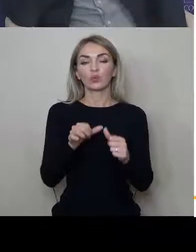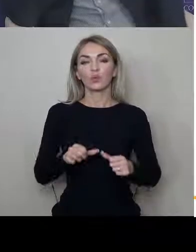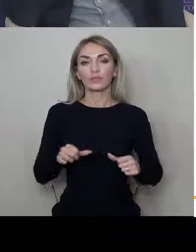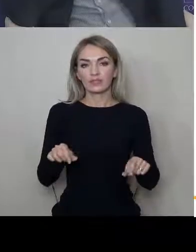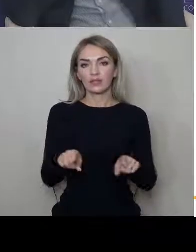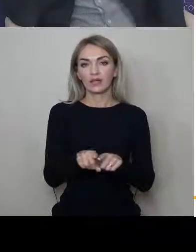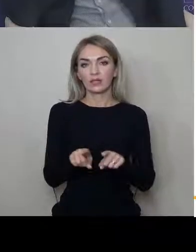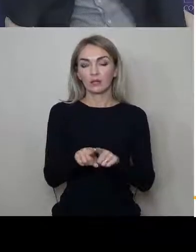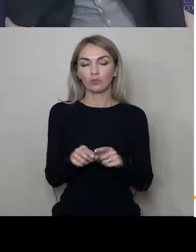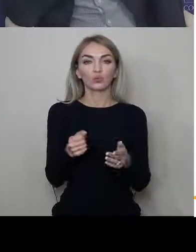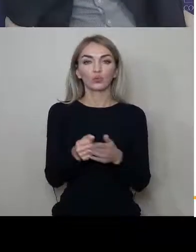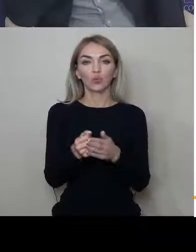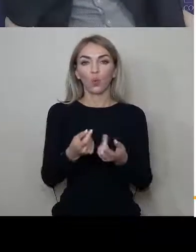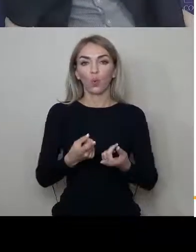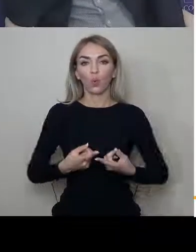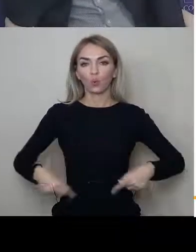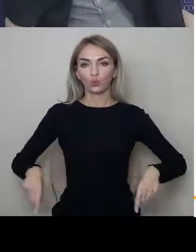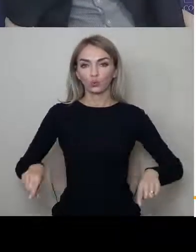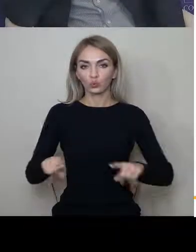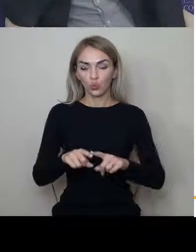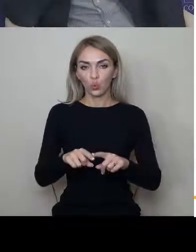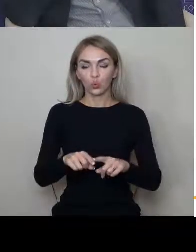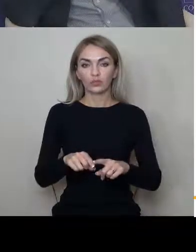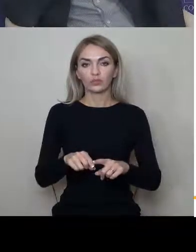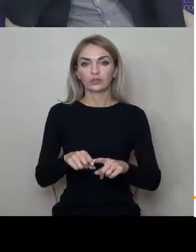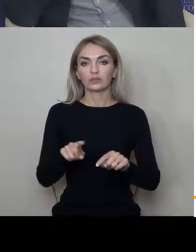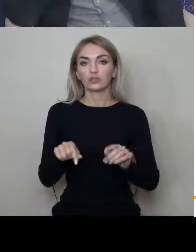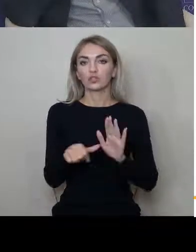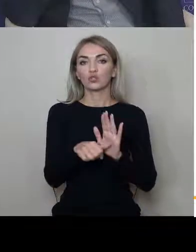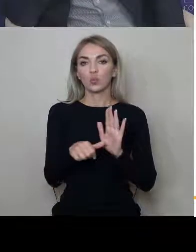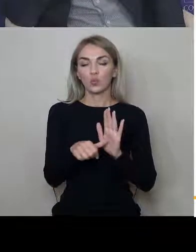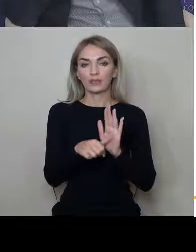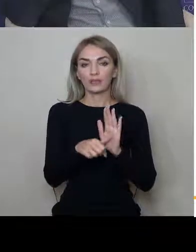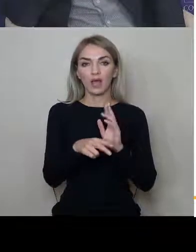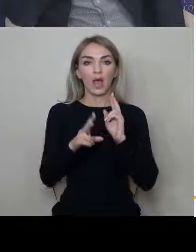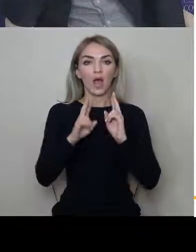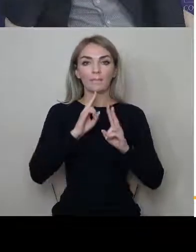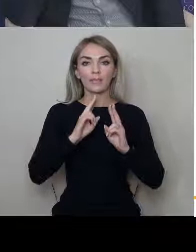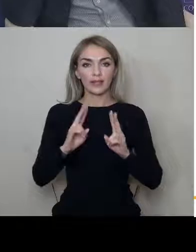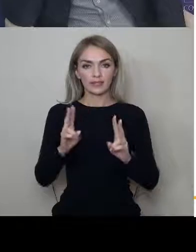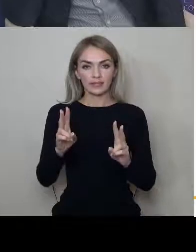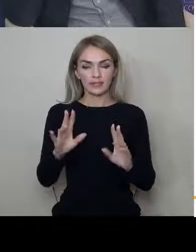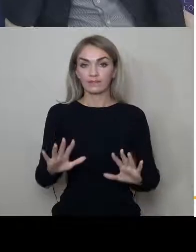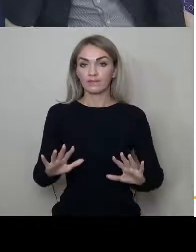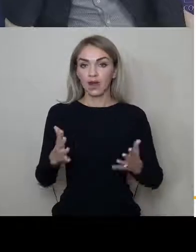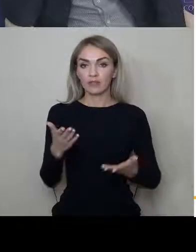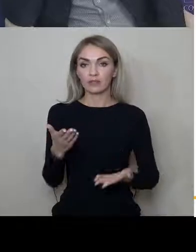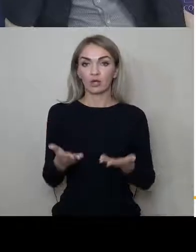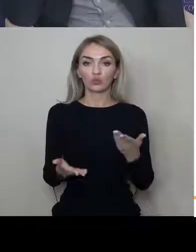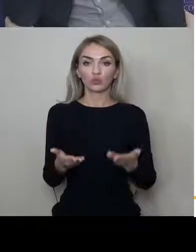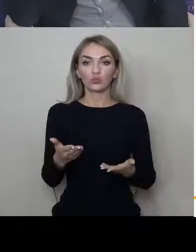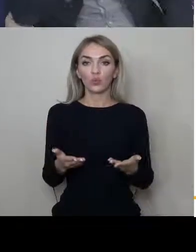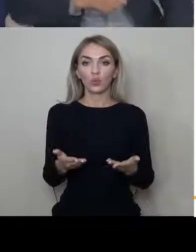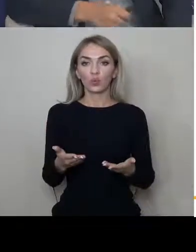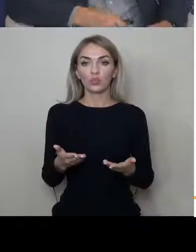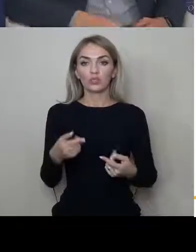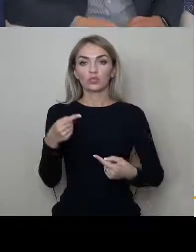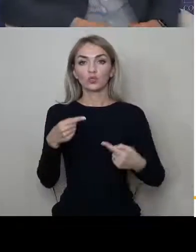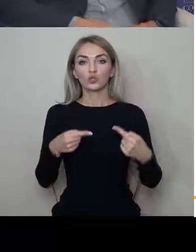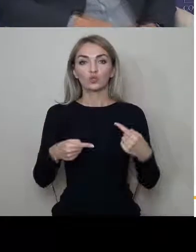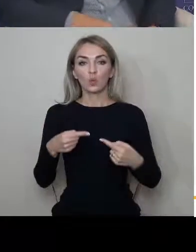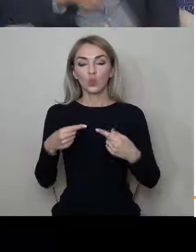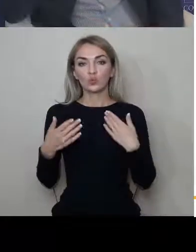TECs appeal it in the district administrative, and CSC go to Court of